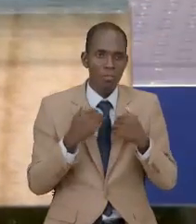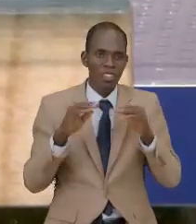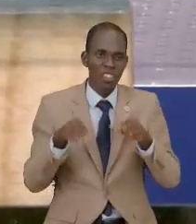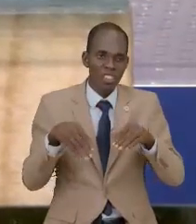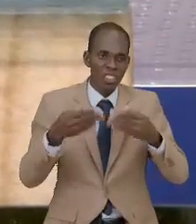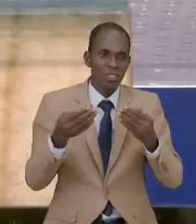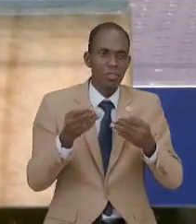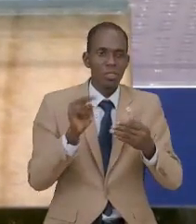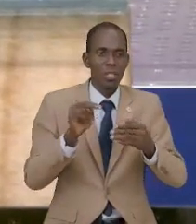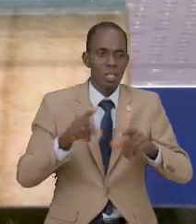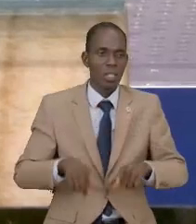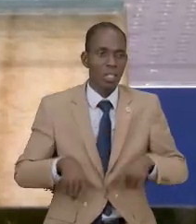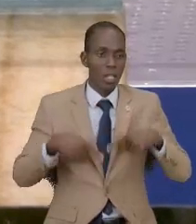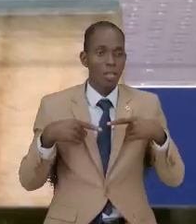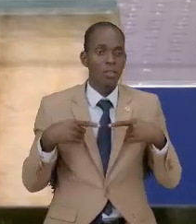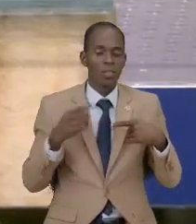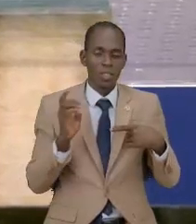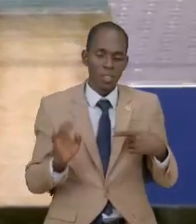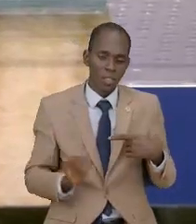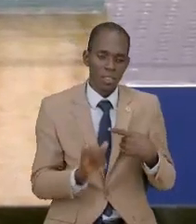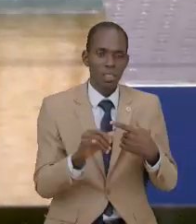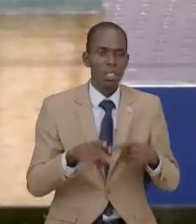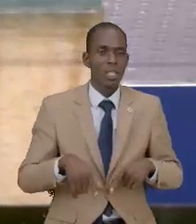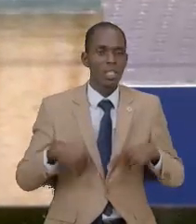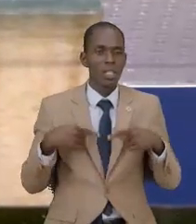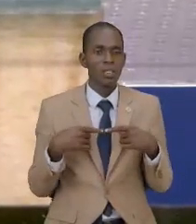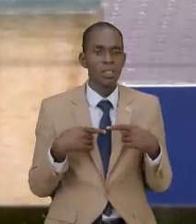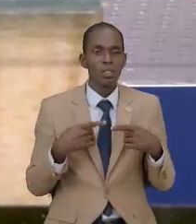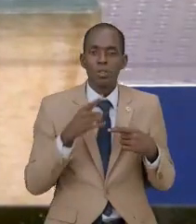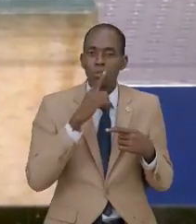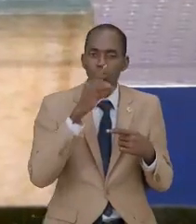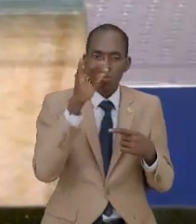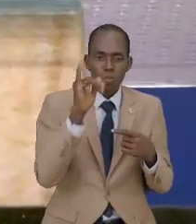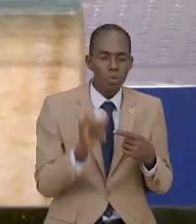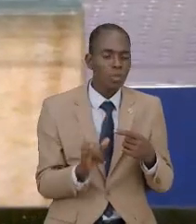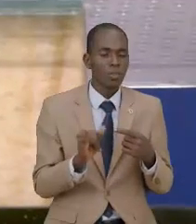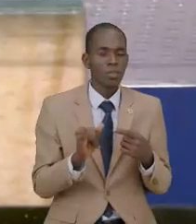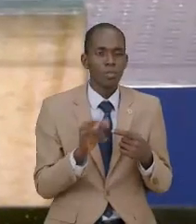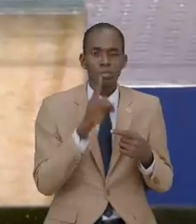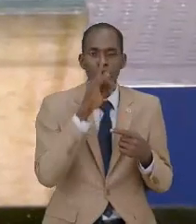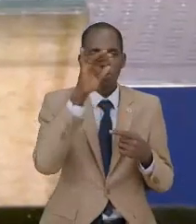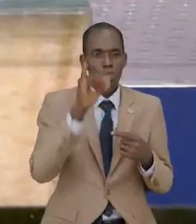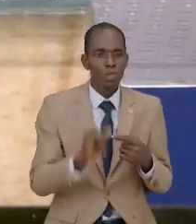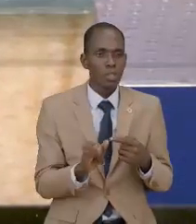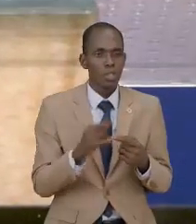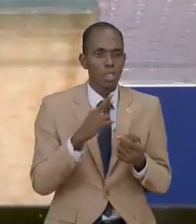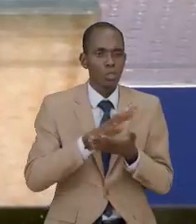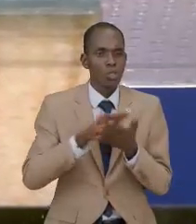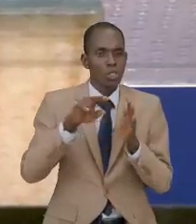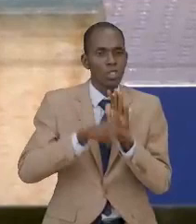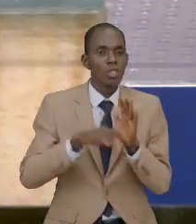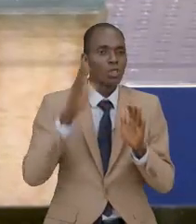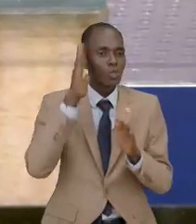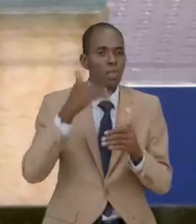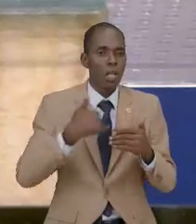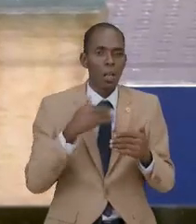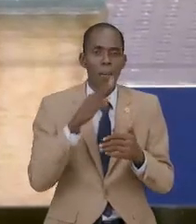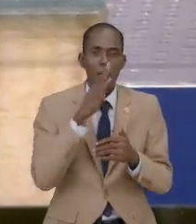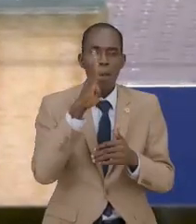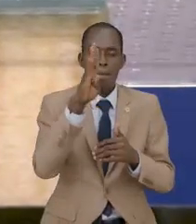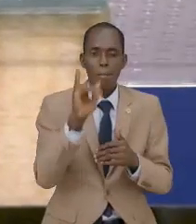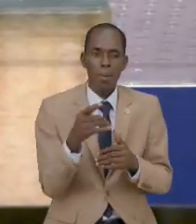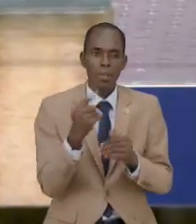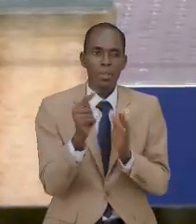could have given life, eternal life, verily righteousness should have been by the law. Then in